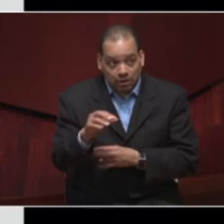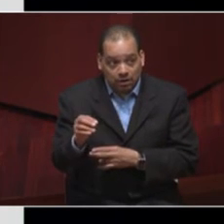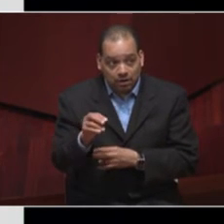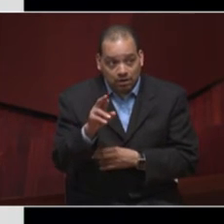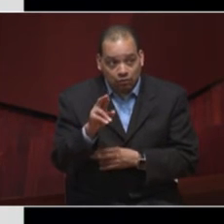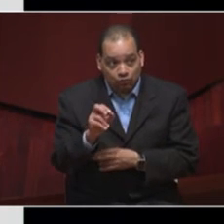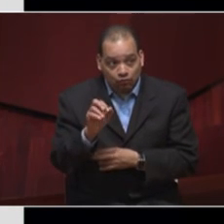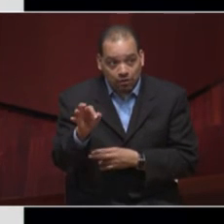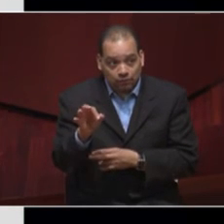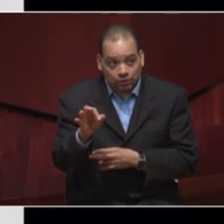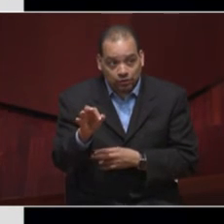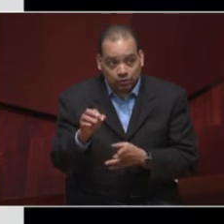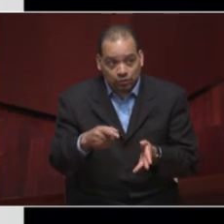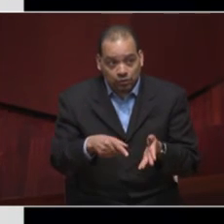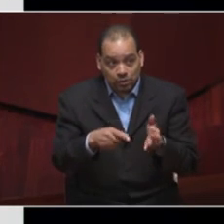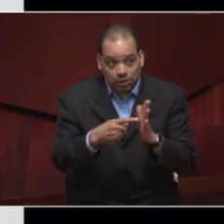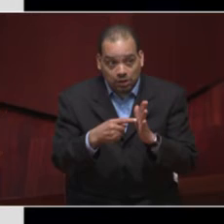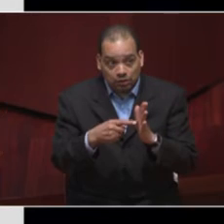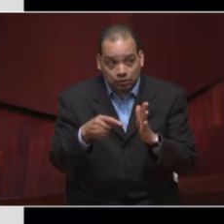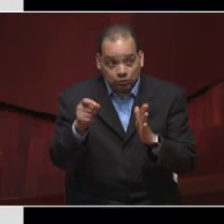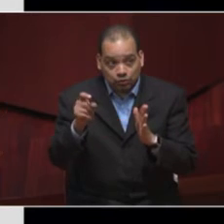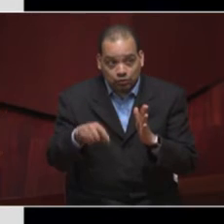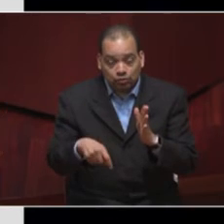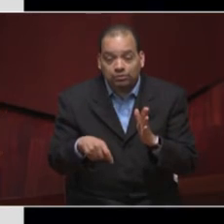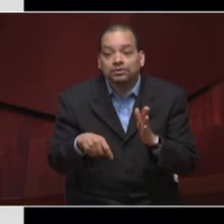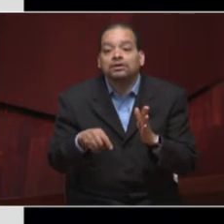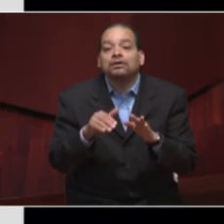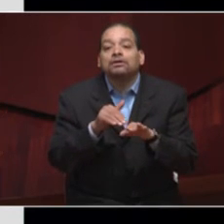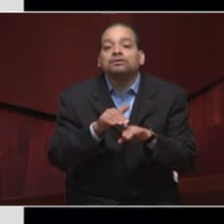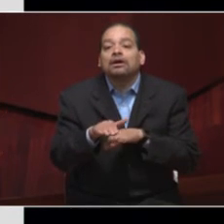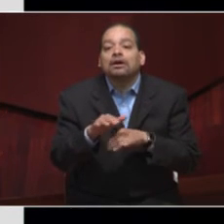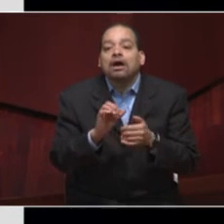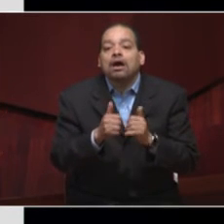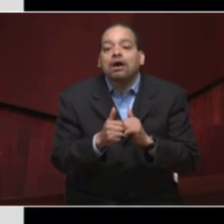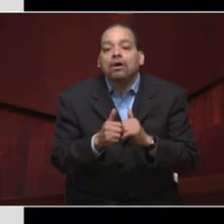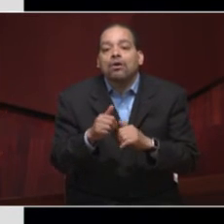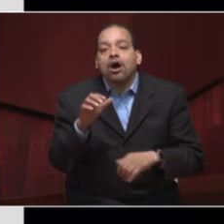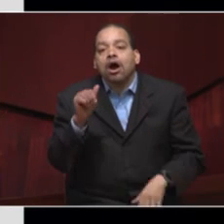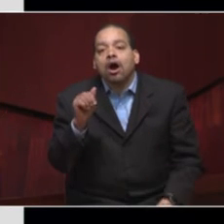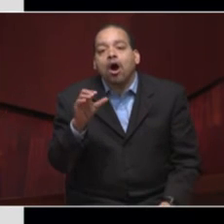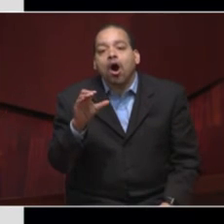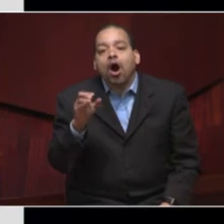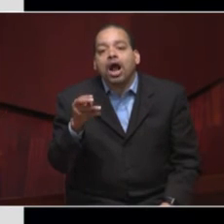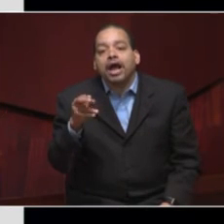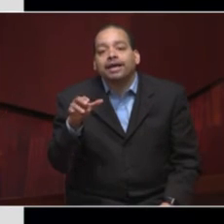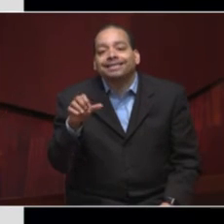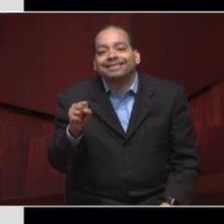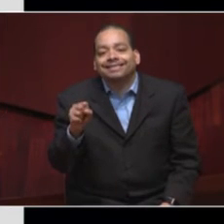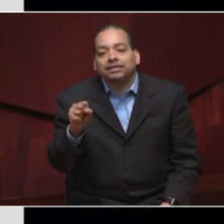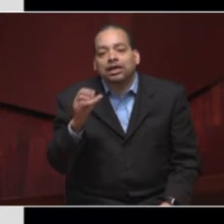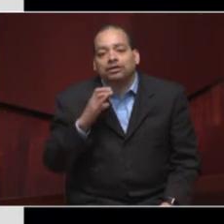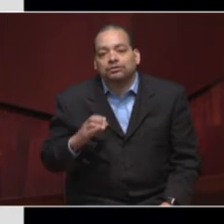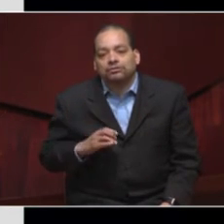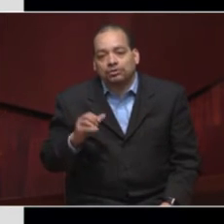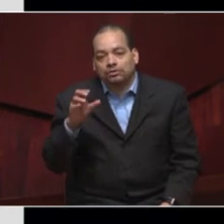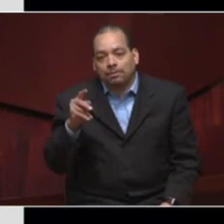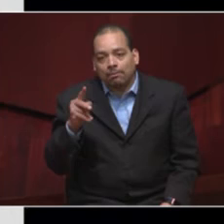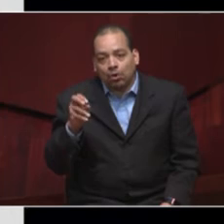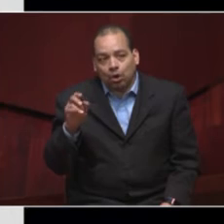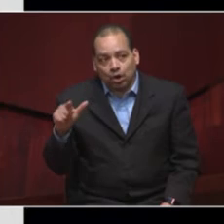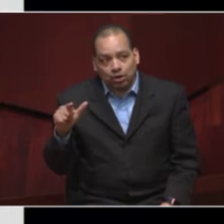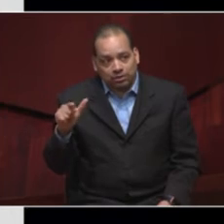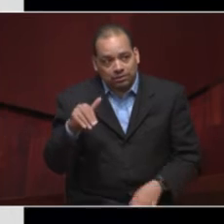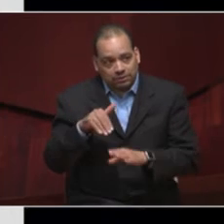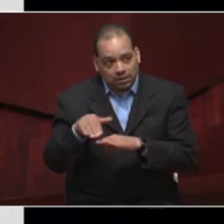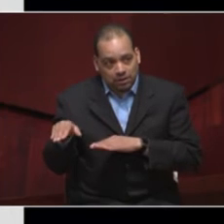requests should be sent to us via the ARCIS customer portal, okay? The reason for